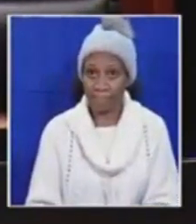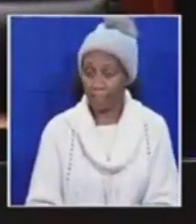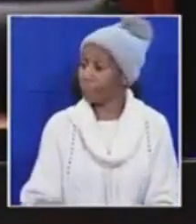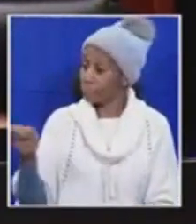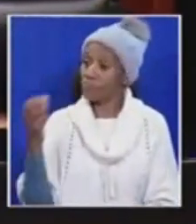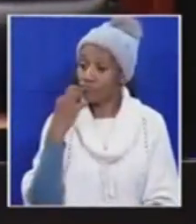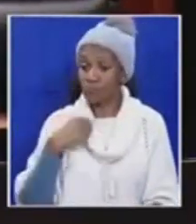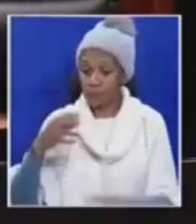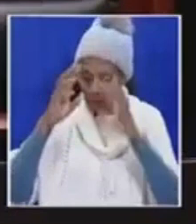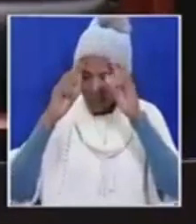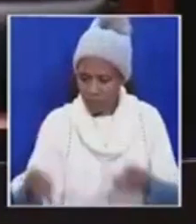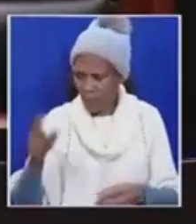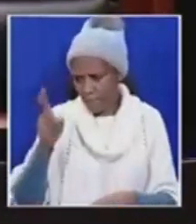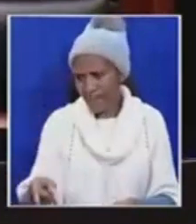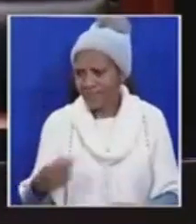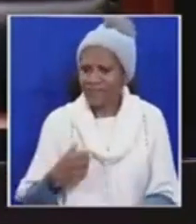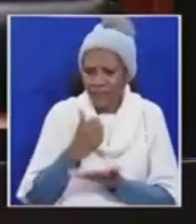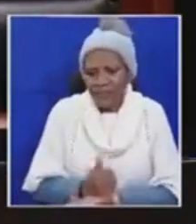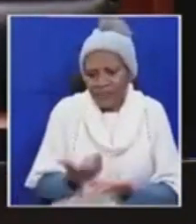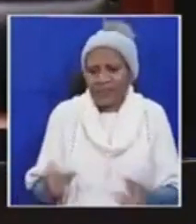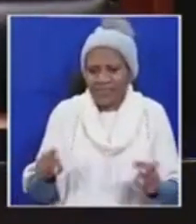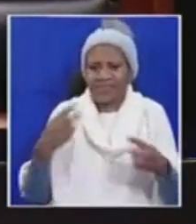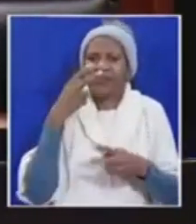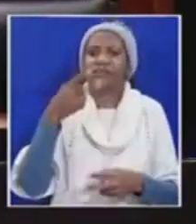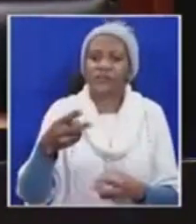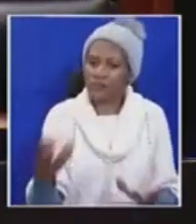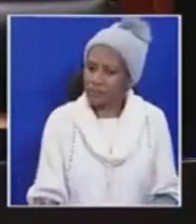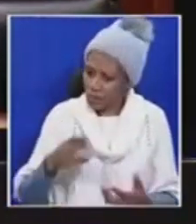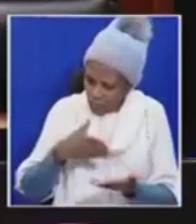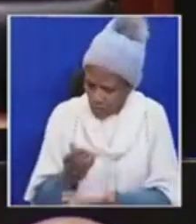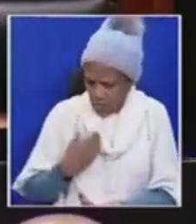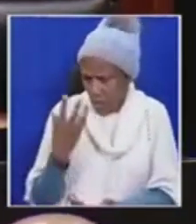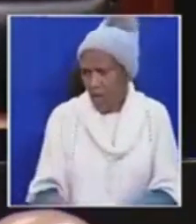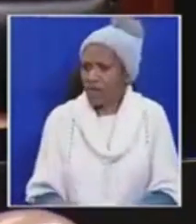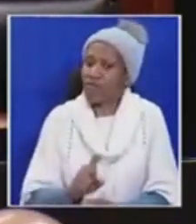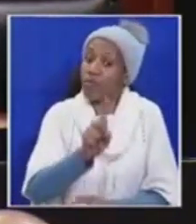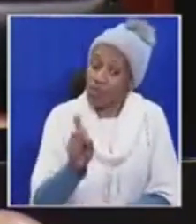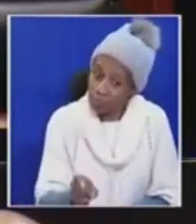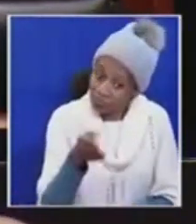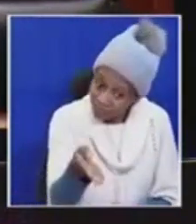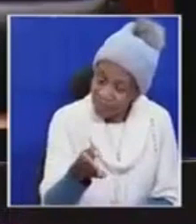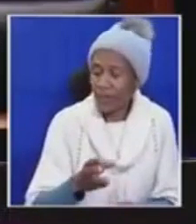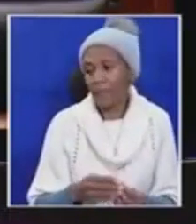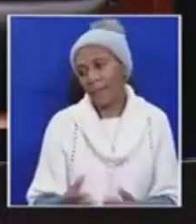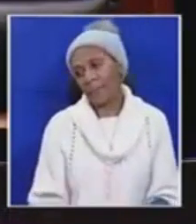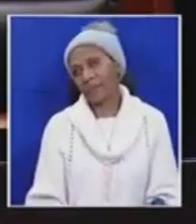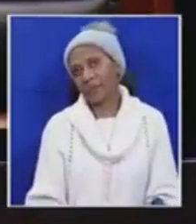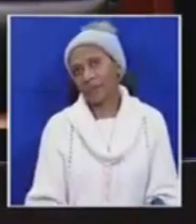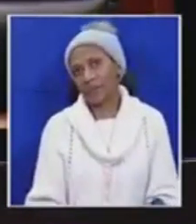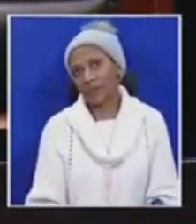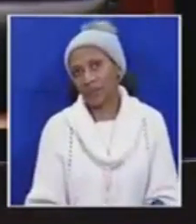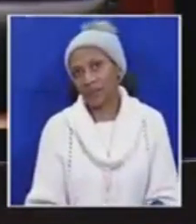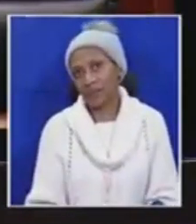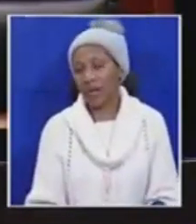I'm seated here. I've not seen. I have a right to ask the member, and I will have to look at